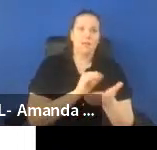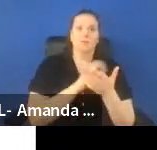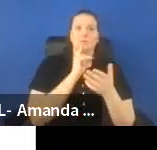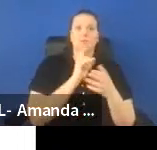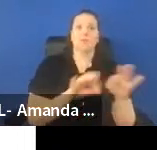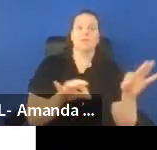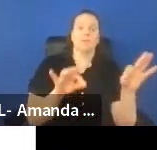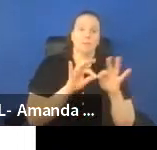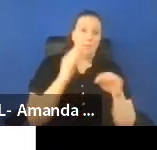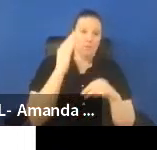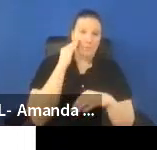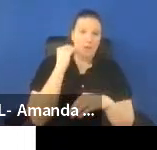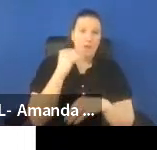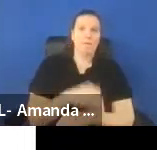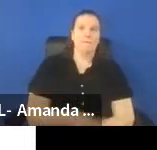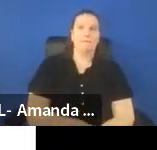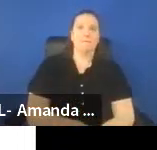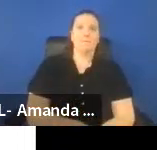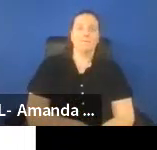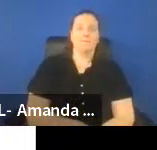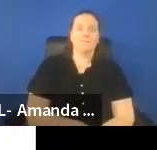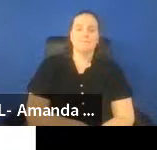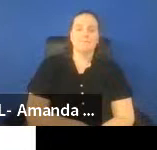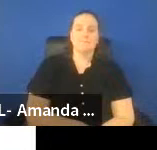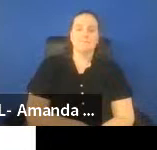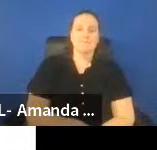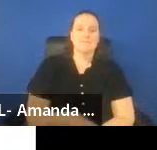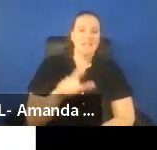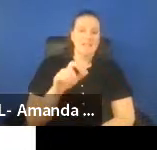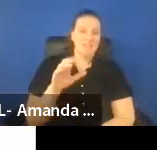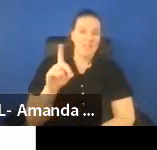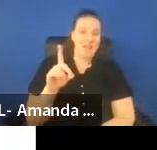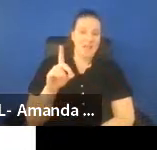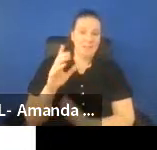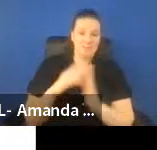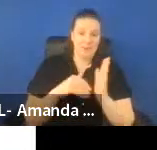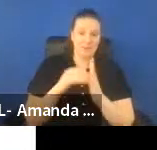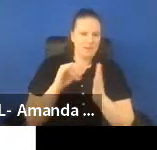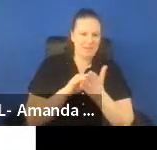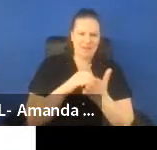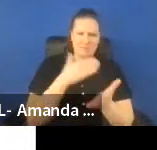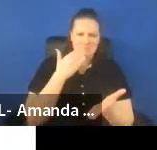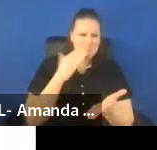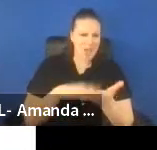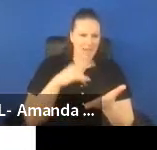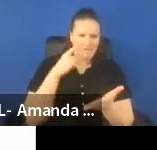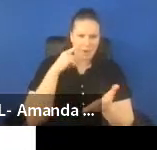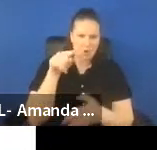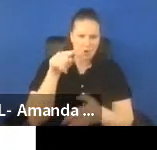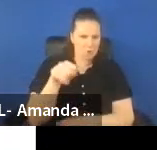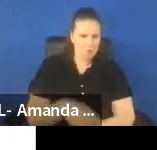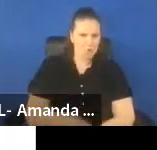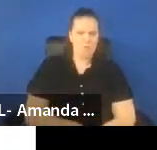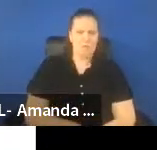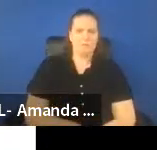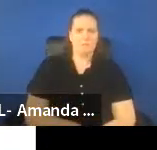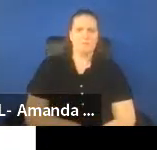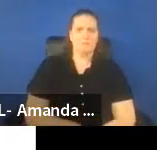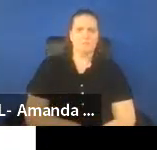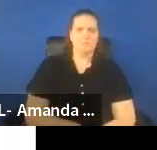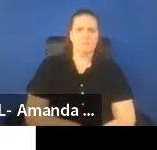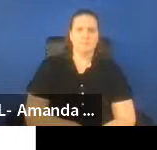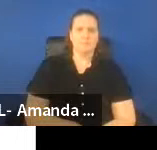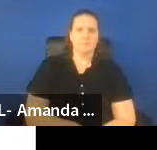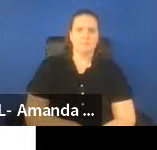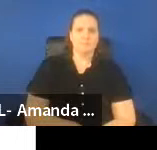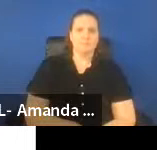important because lead-based paint is very bad for you. And so